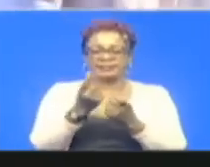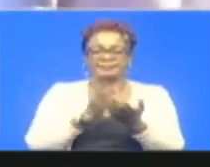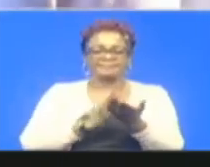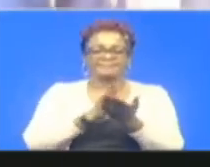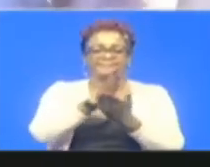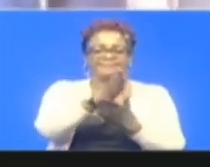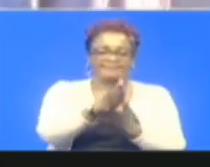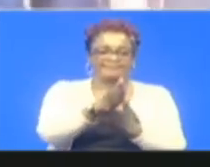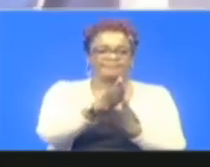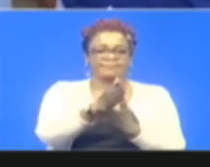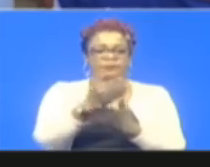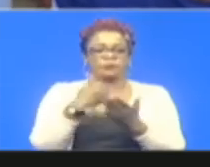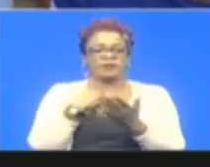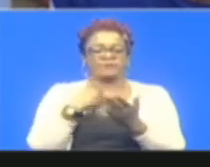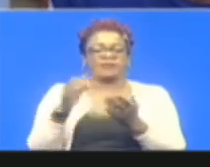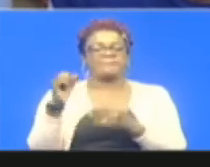islands to experience the magic.